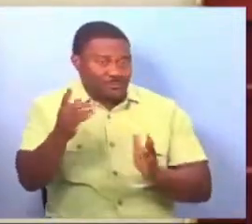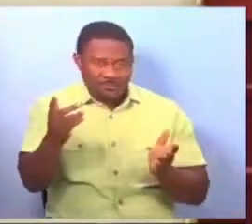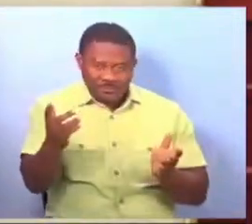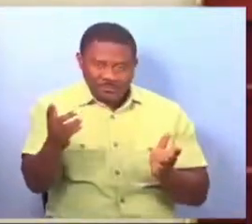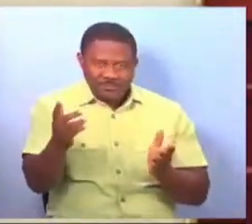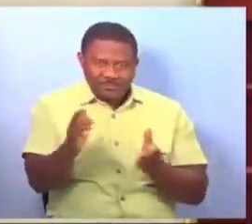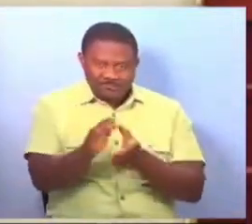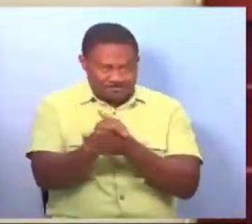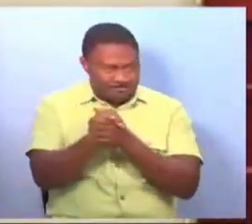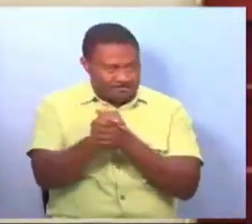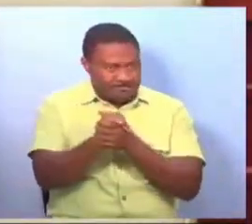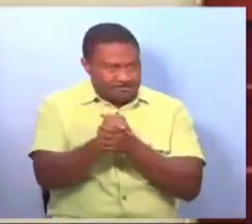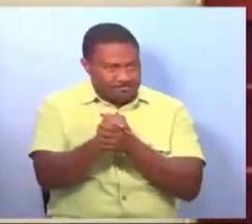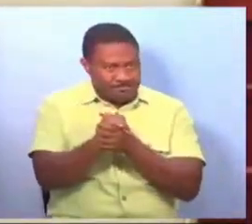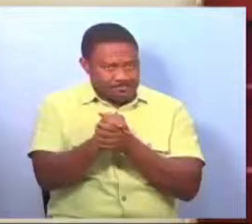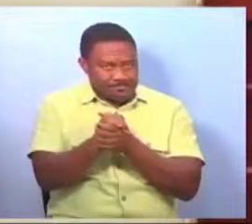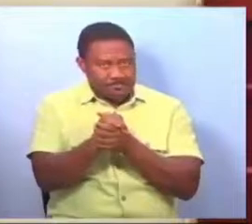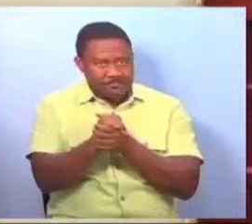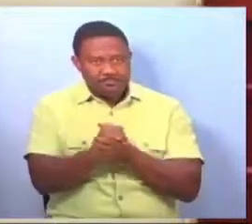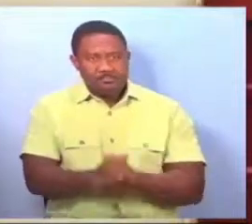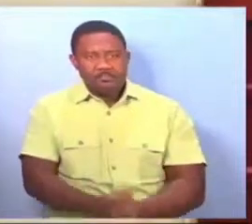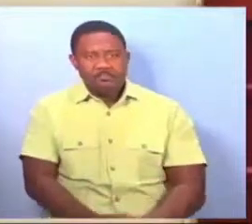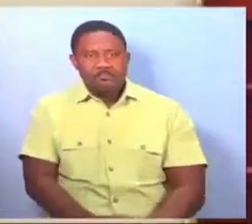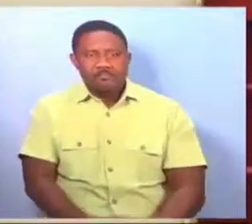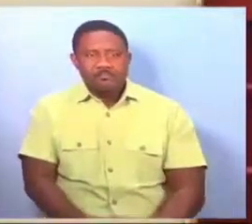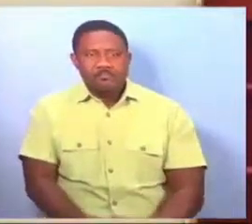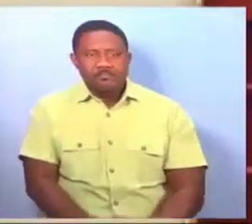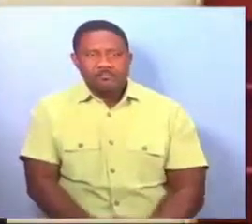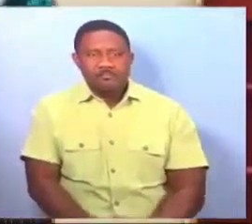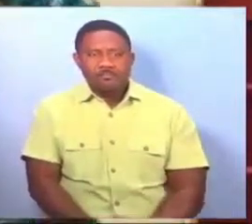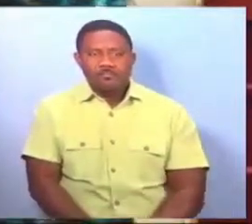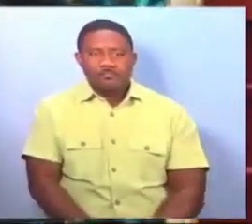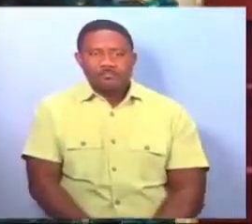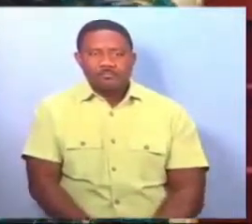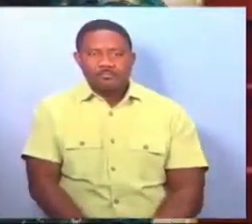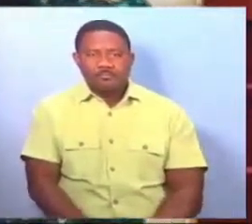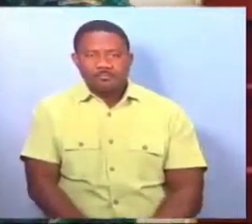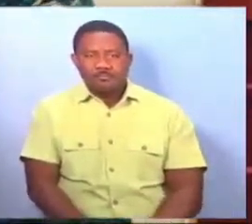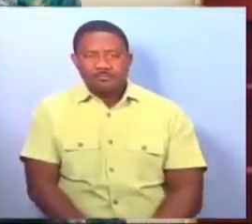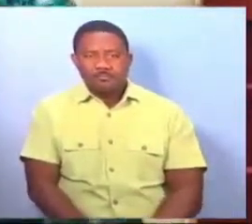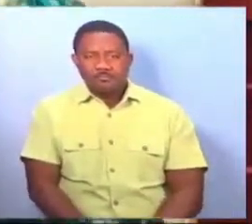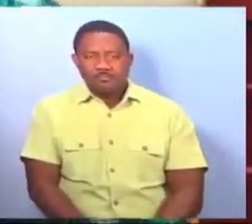I echo to technocrat Dr. Mafo. Thank you.